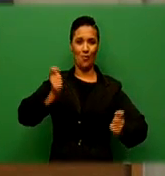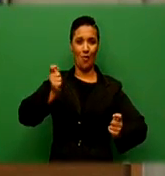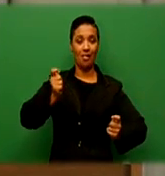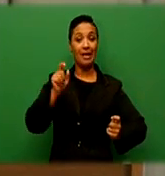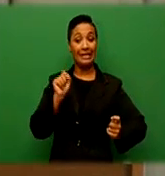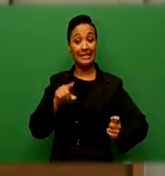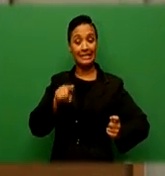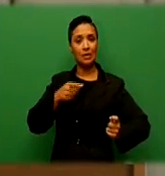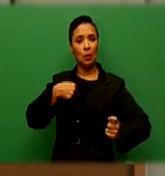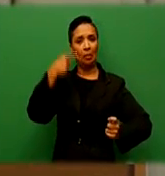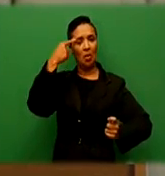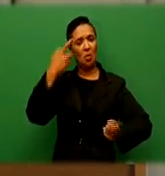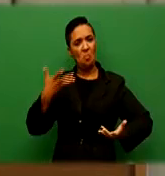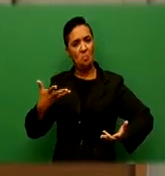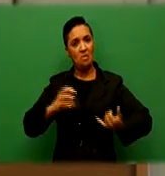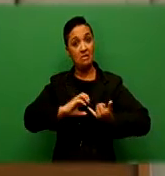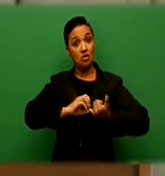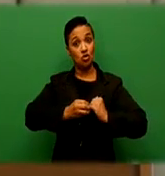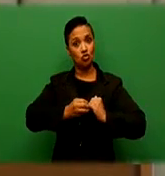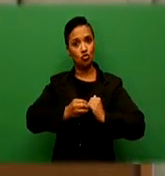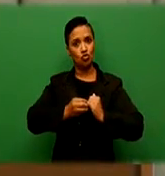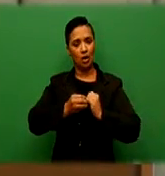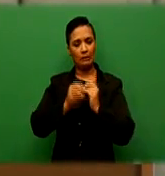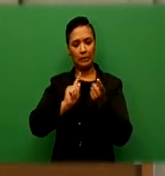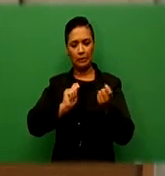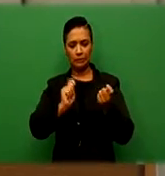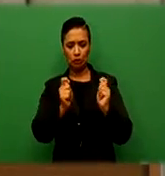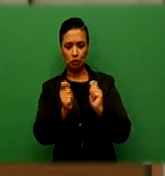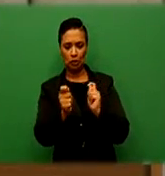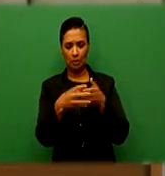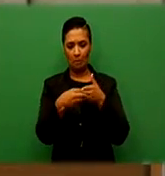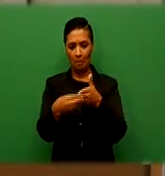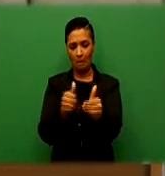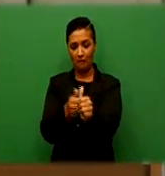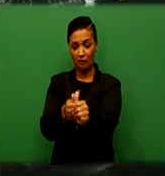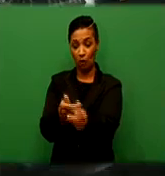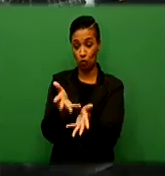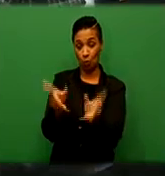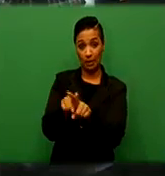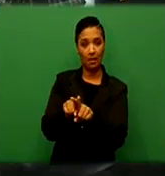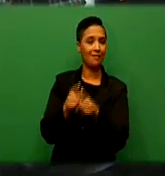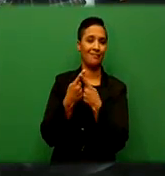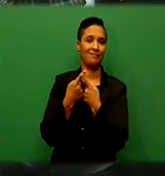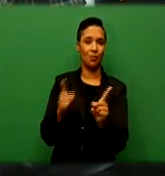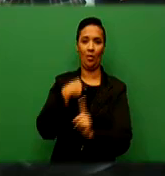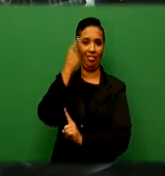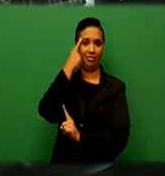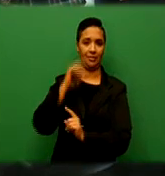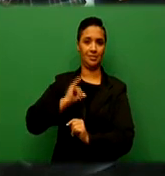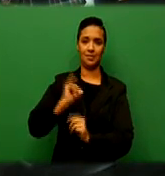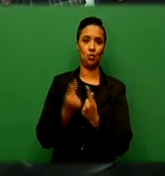thought that it would be necessary for us to do any market guidance.